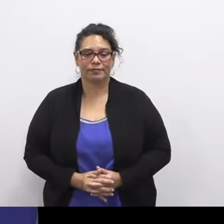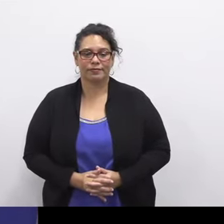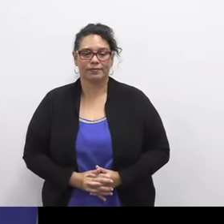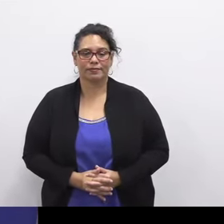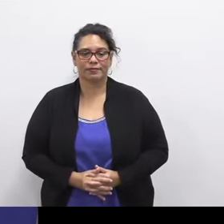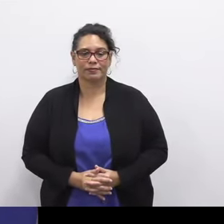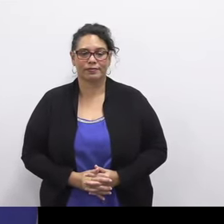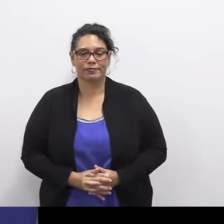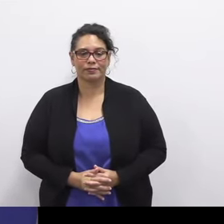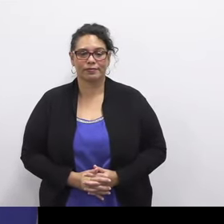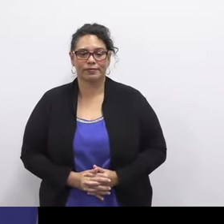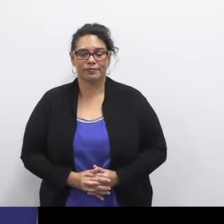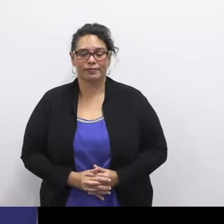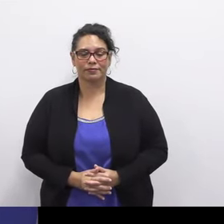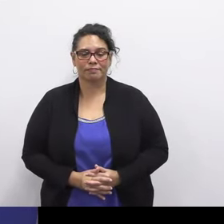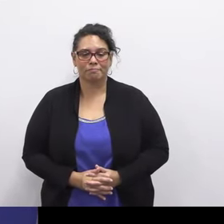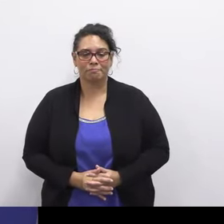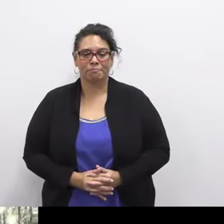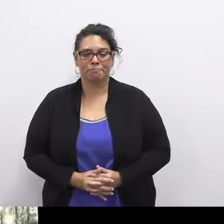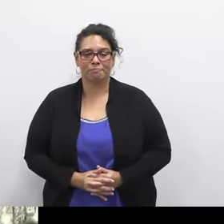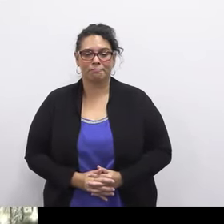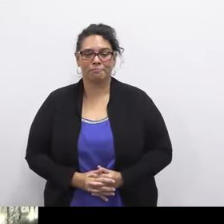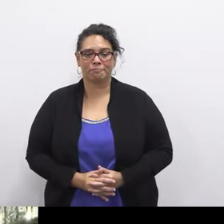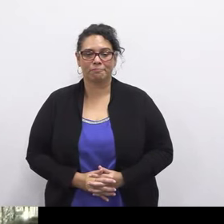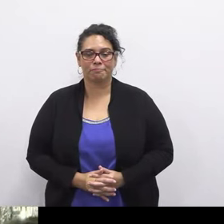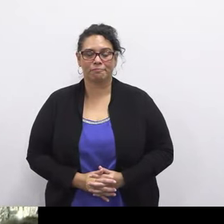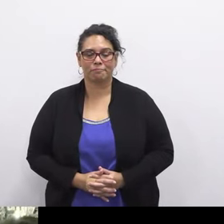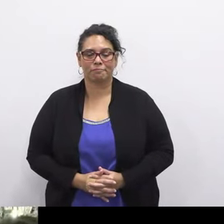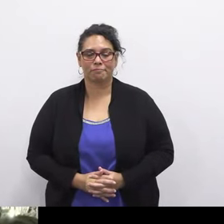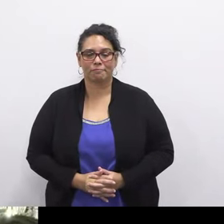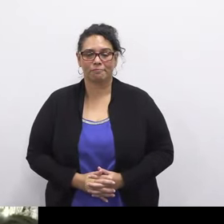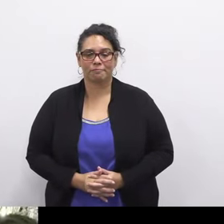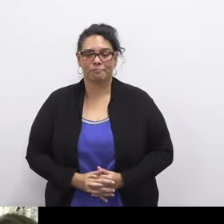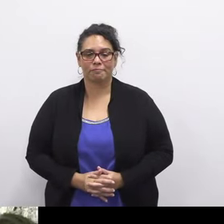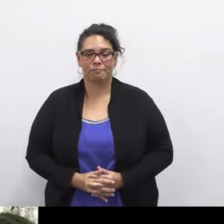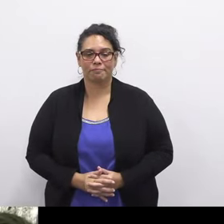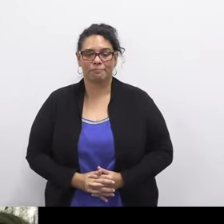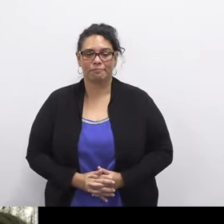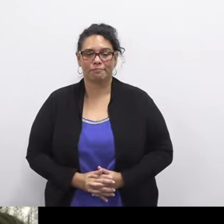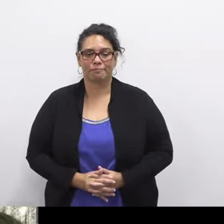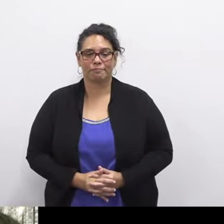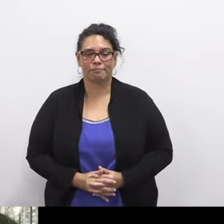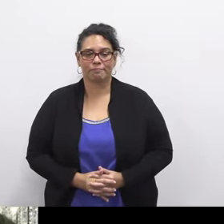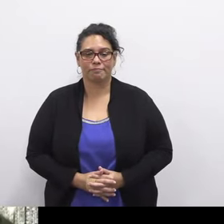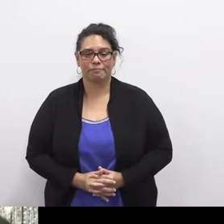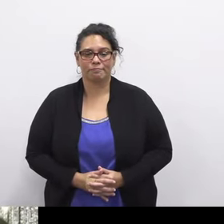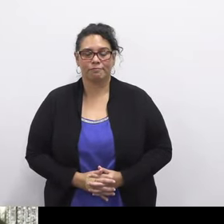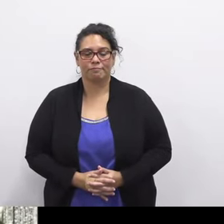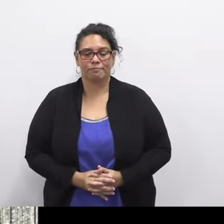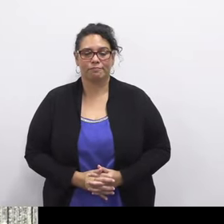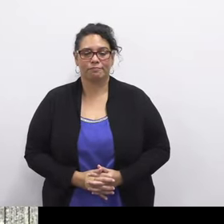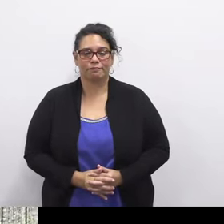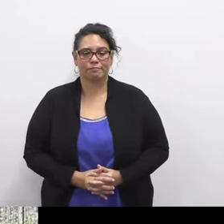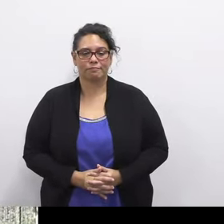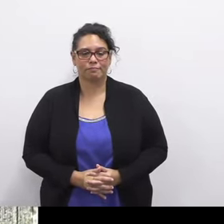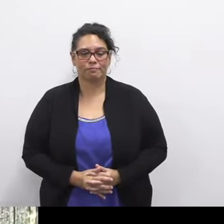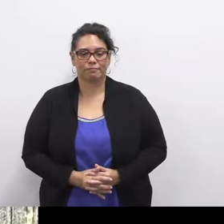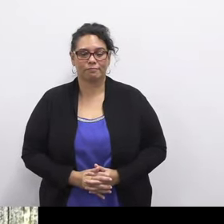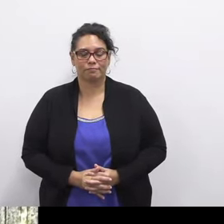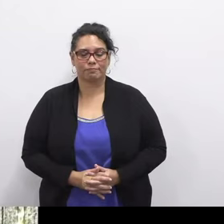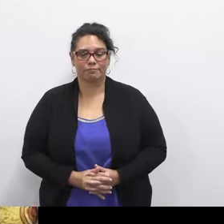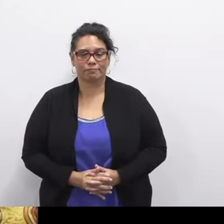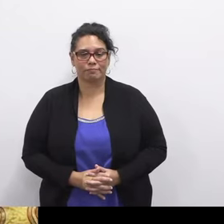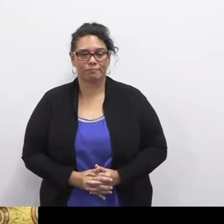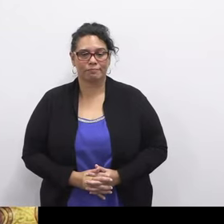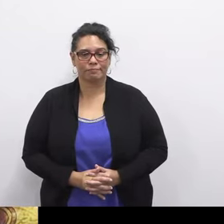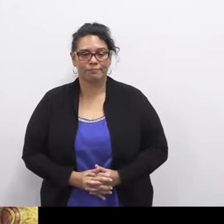their lives all over. And my dad, he worked his way up from a security guard to be a doctor. And I really want to make him proud. And